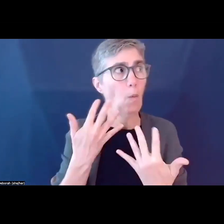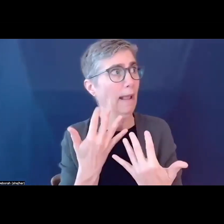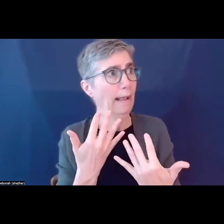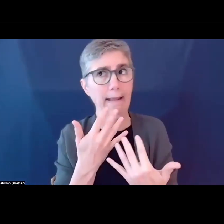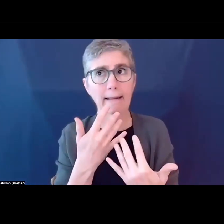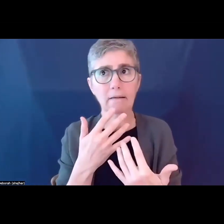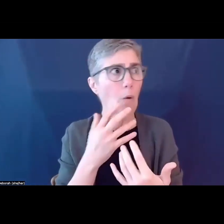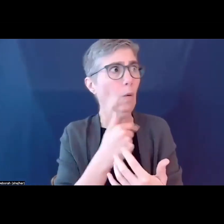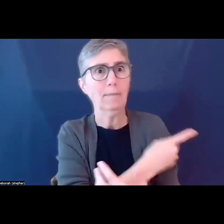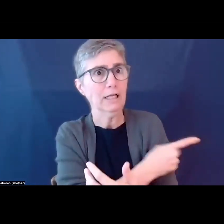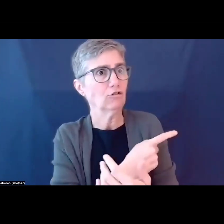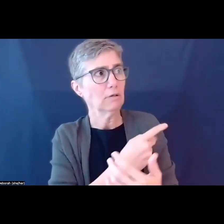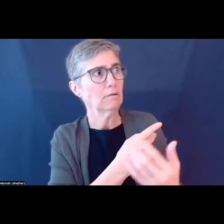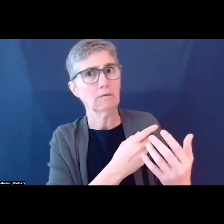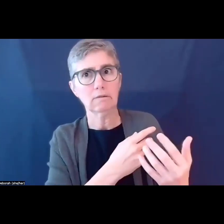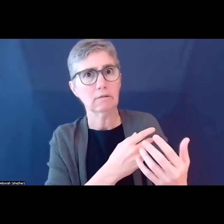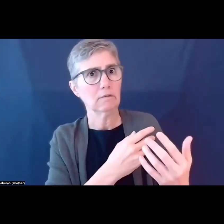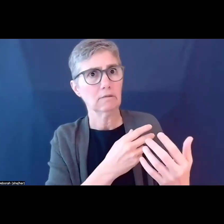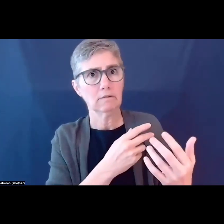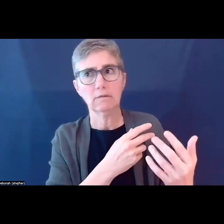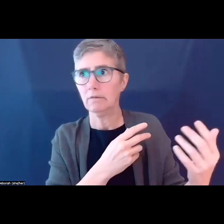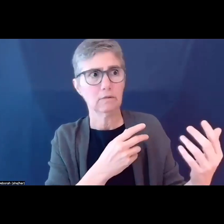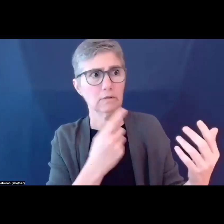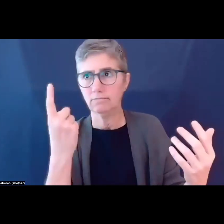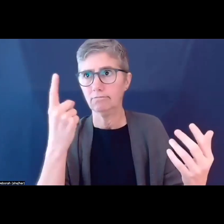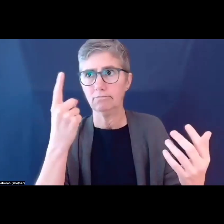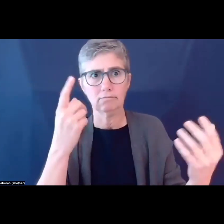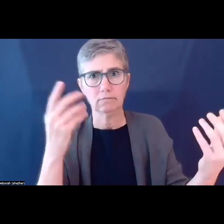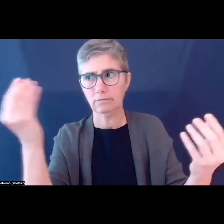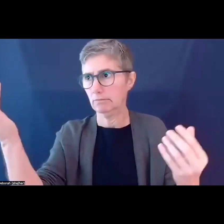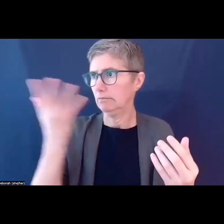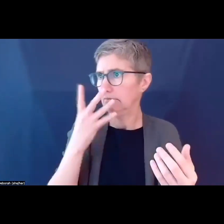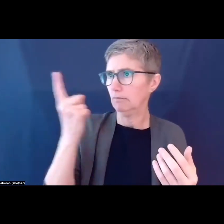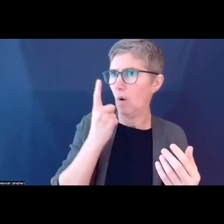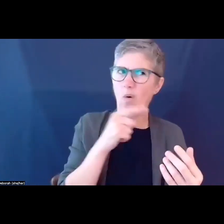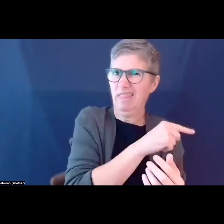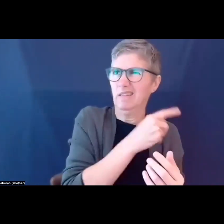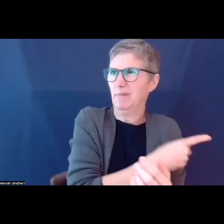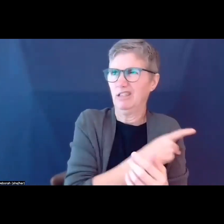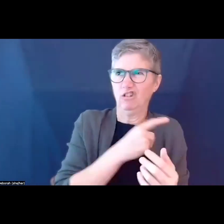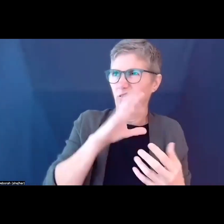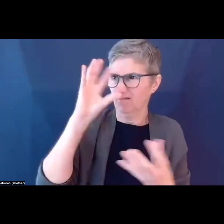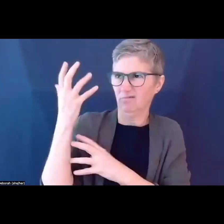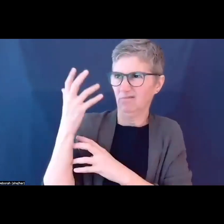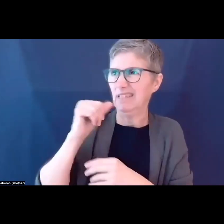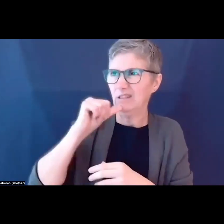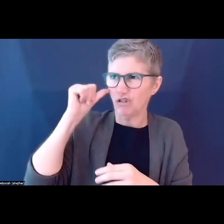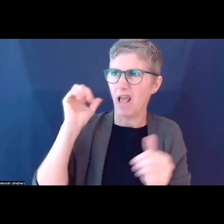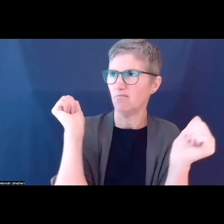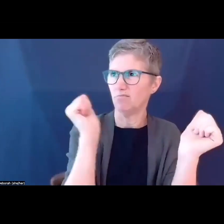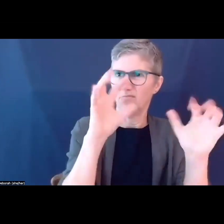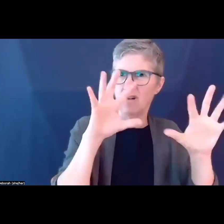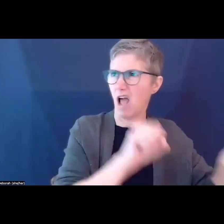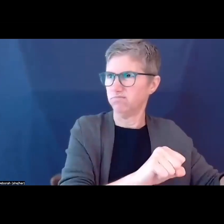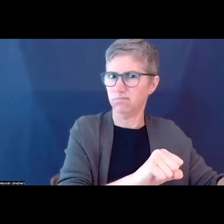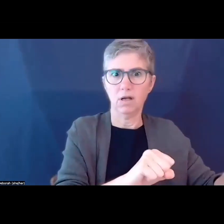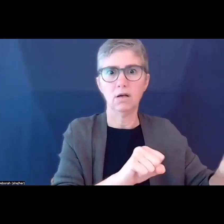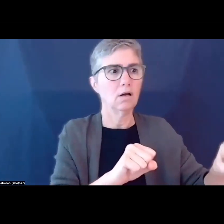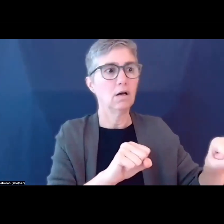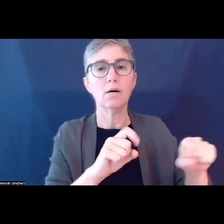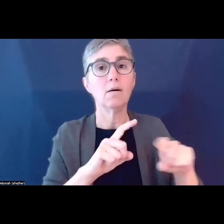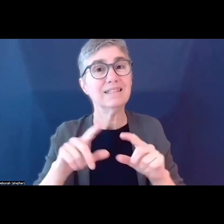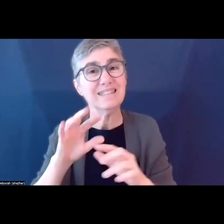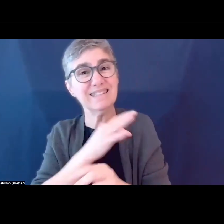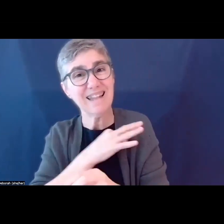patient yelled at me yesterday, attempted to assault, and then they are off wing restriction. However, the staff are saying, he's been on